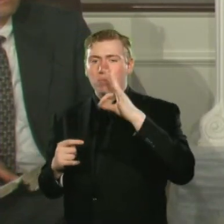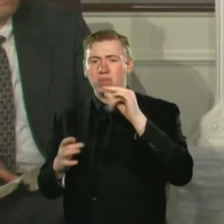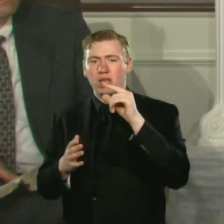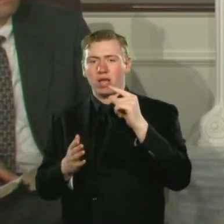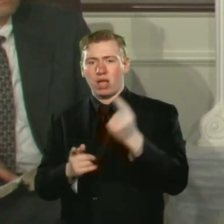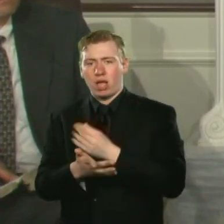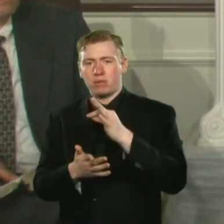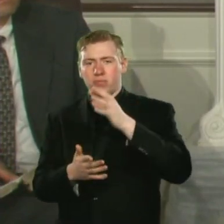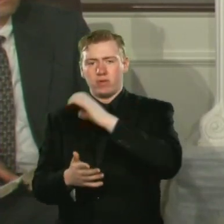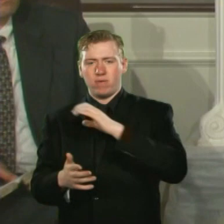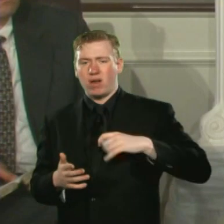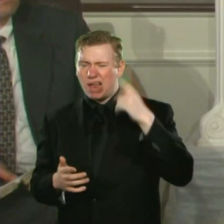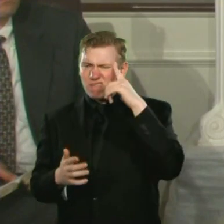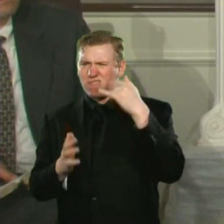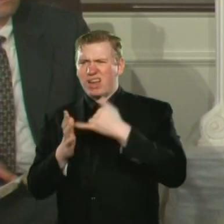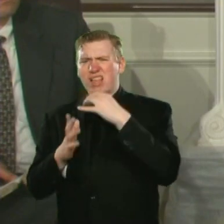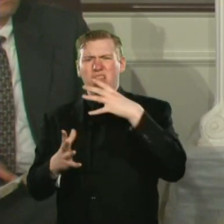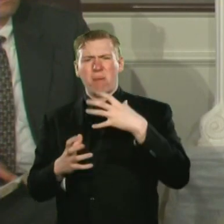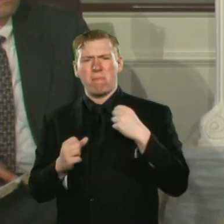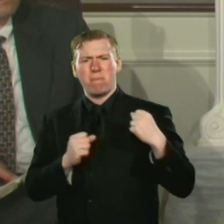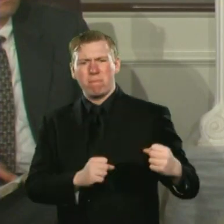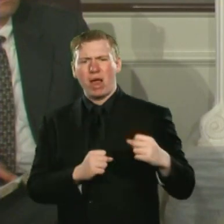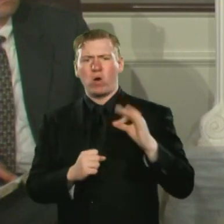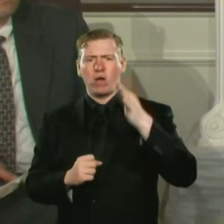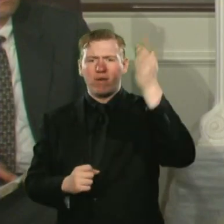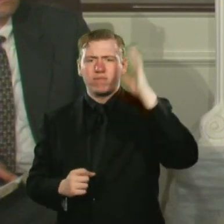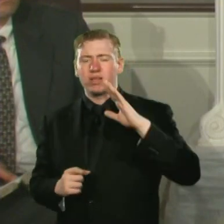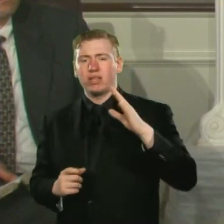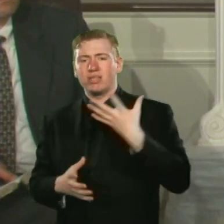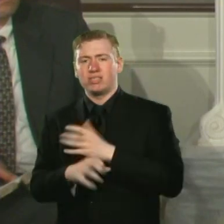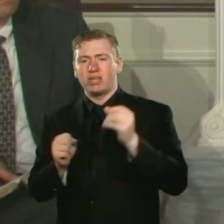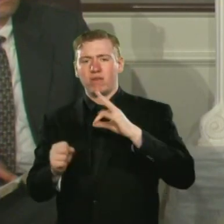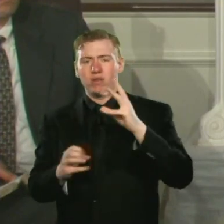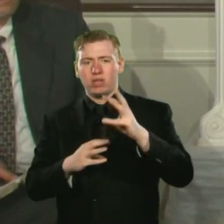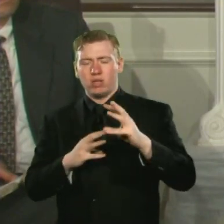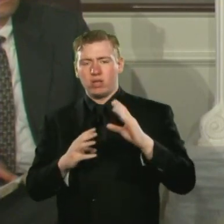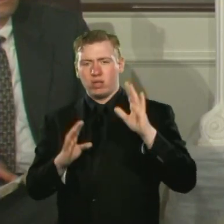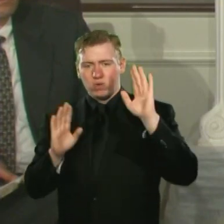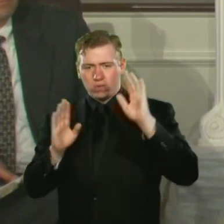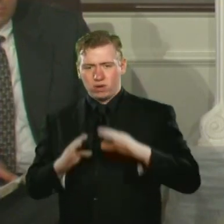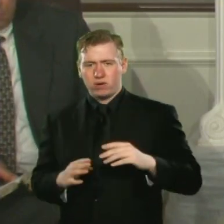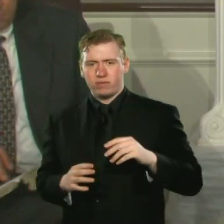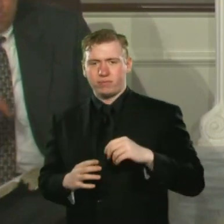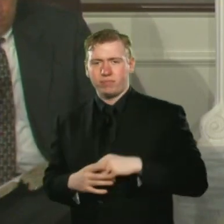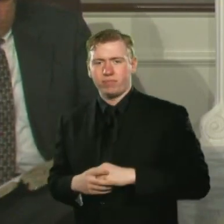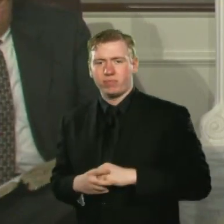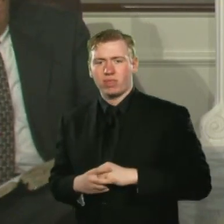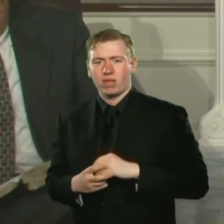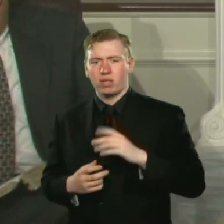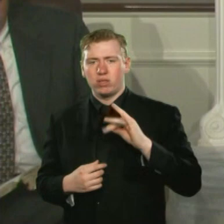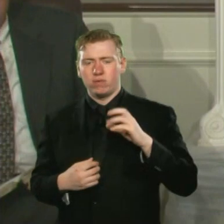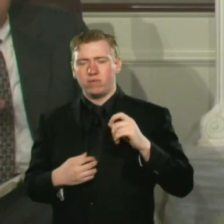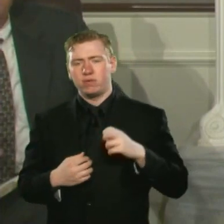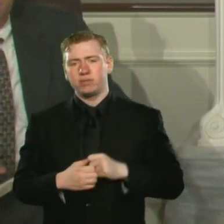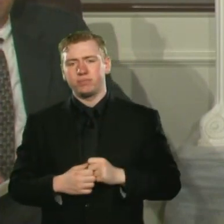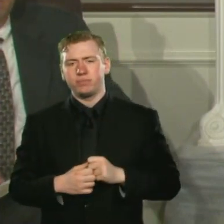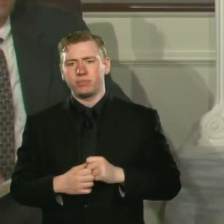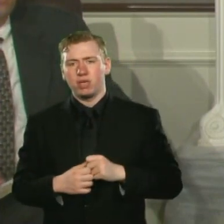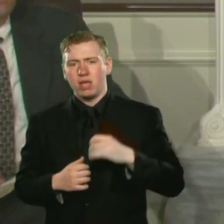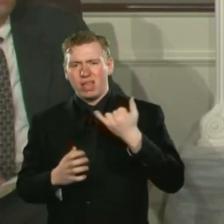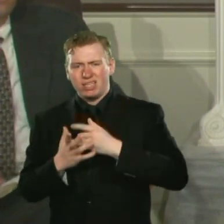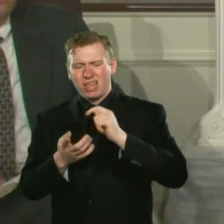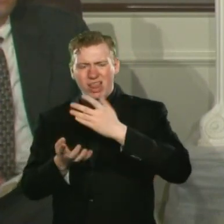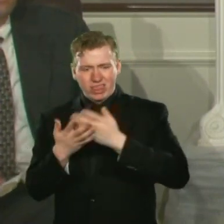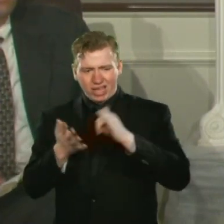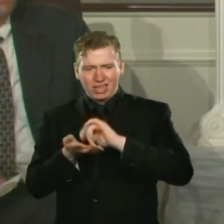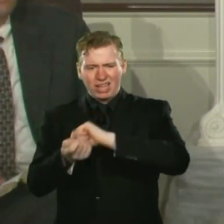Christ, for it is the power of God, the salvation of everyone that believeth, to the Jew first and also to the Greek." It speaks that the thing that can change